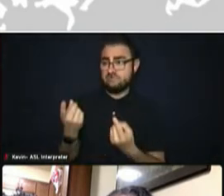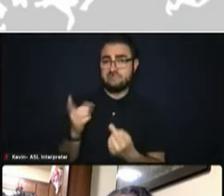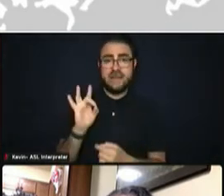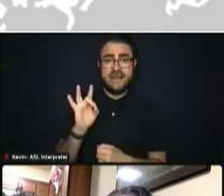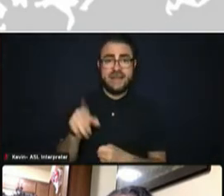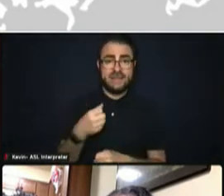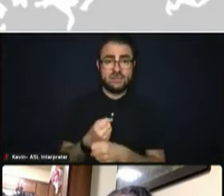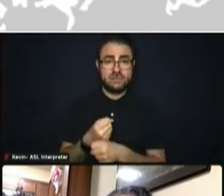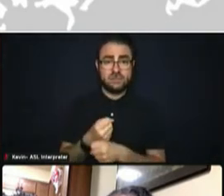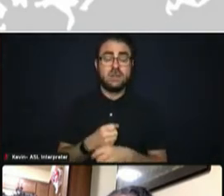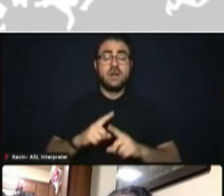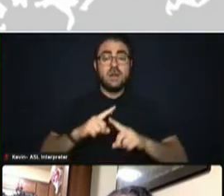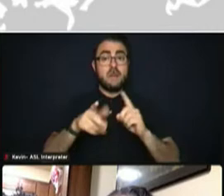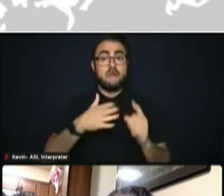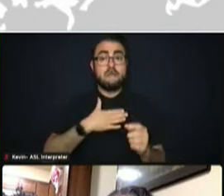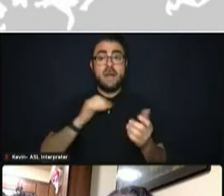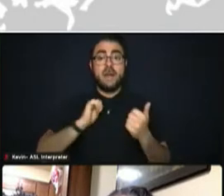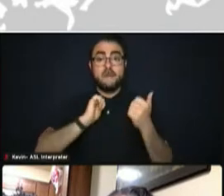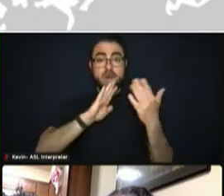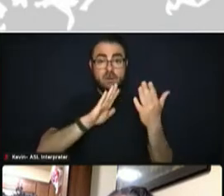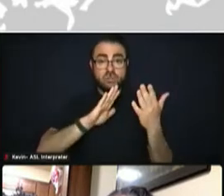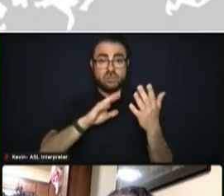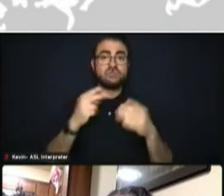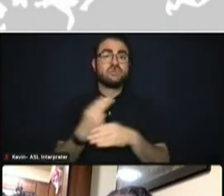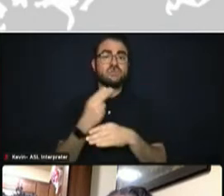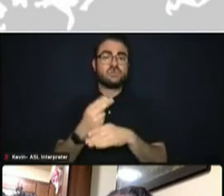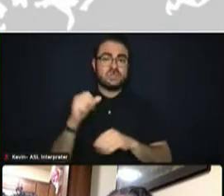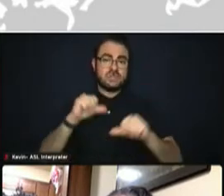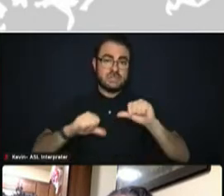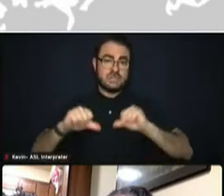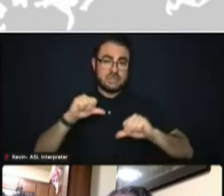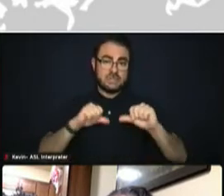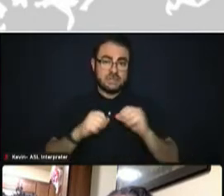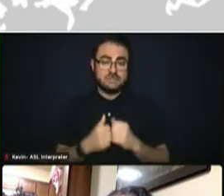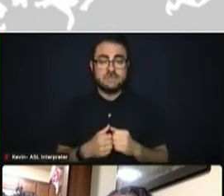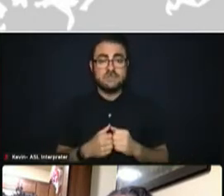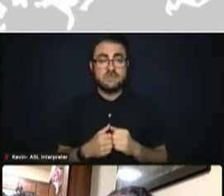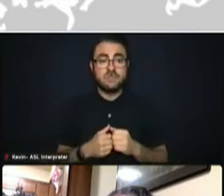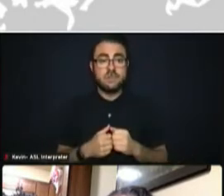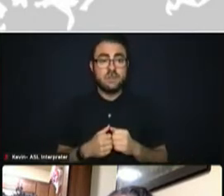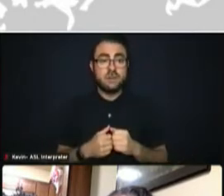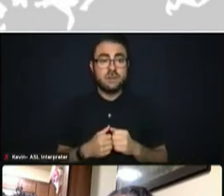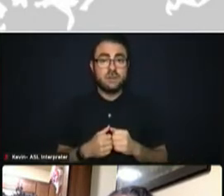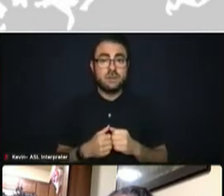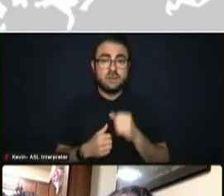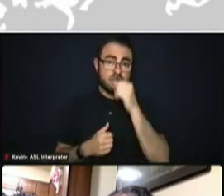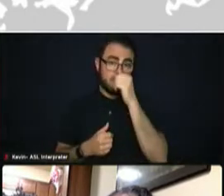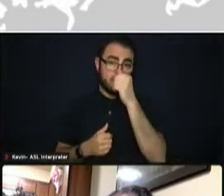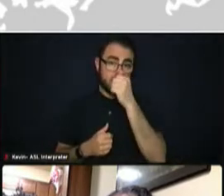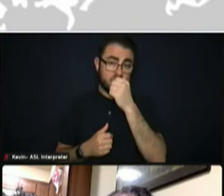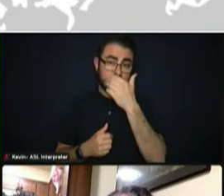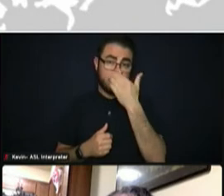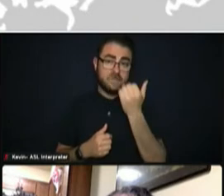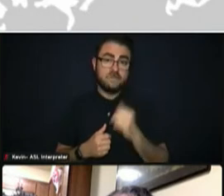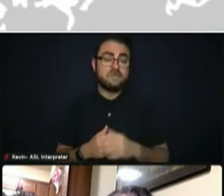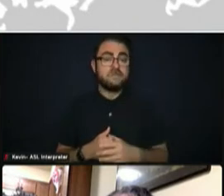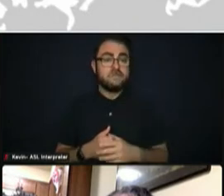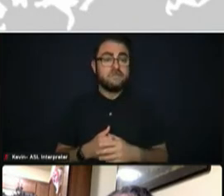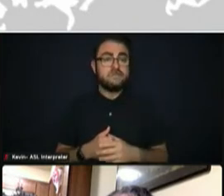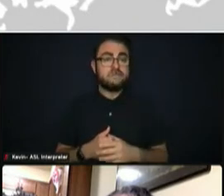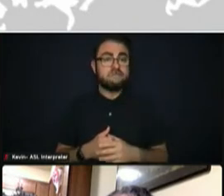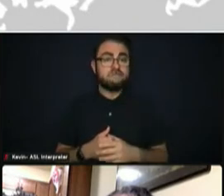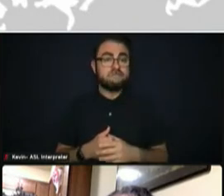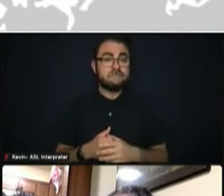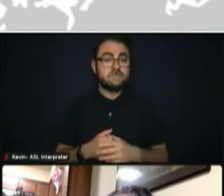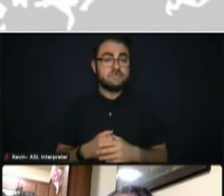That's my approach. As I said at the start of this context survey report, and I'm going to quote myself here, research